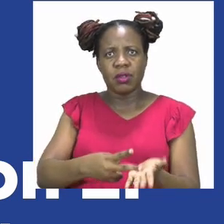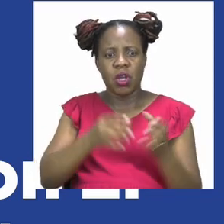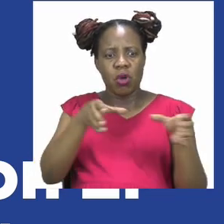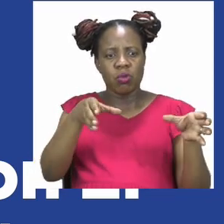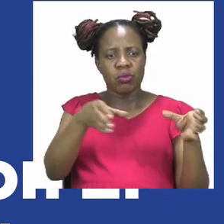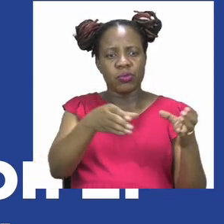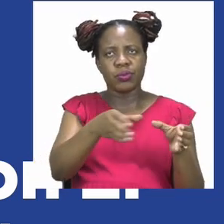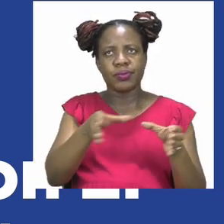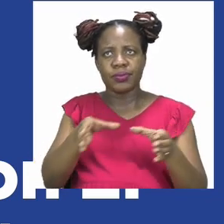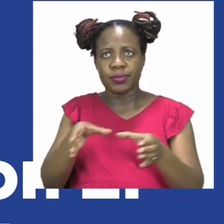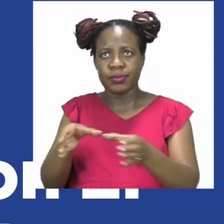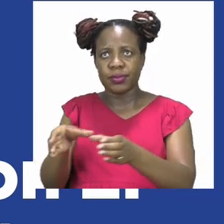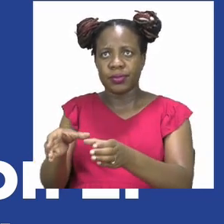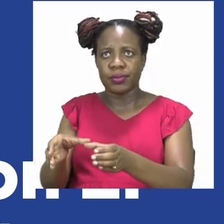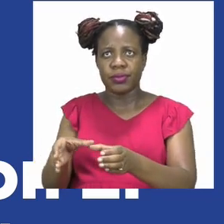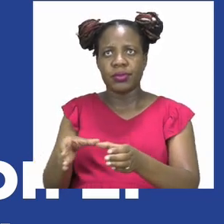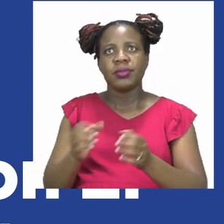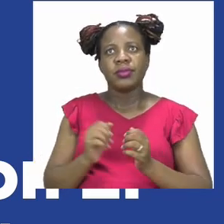grouping.